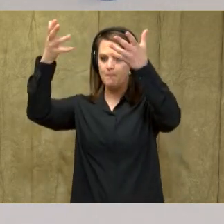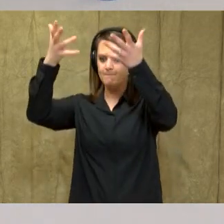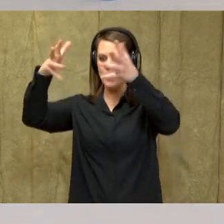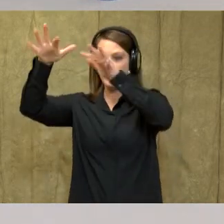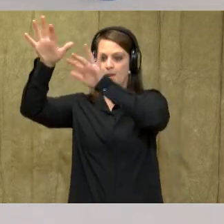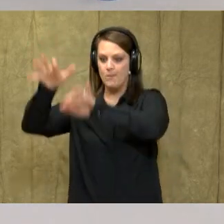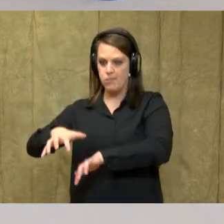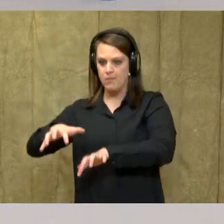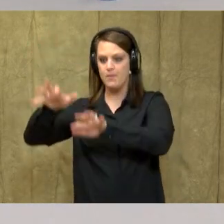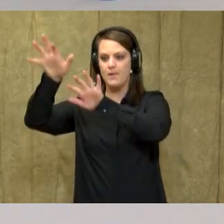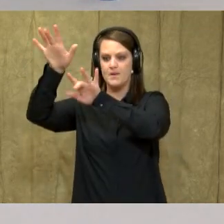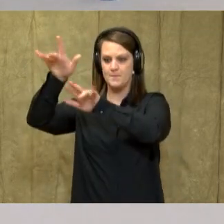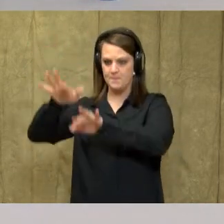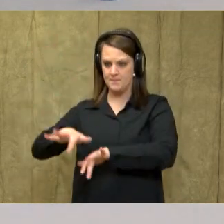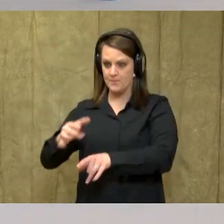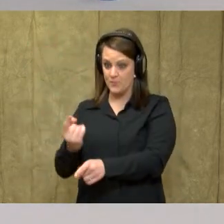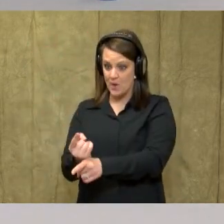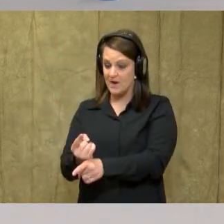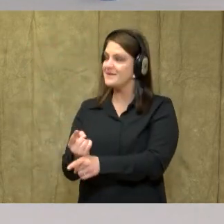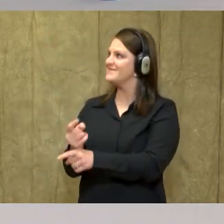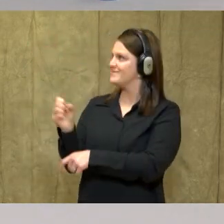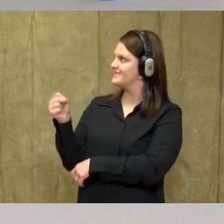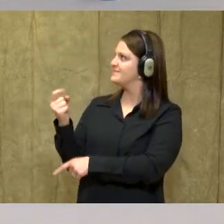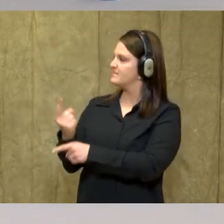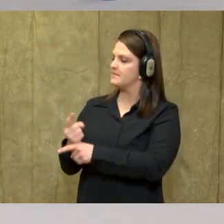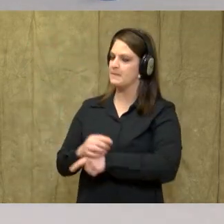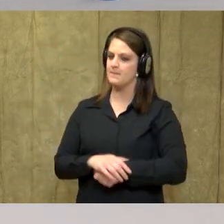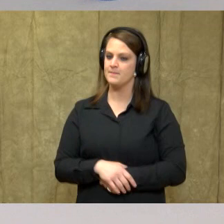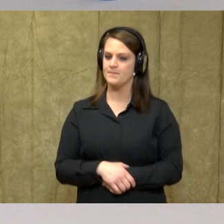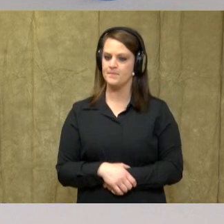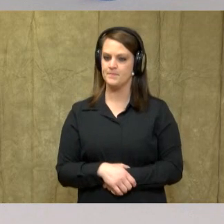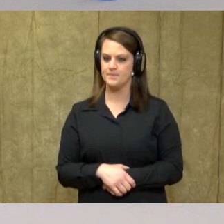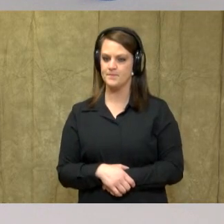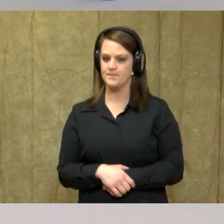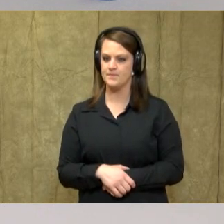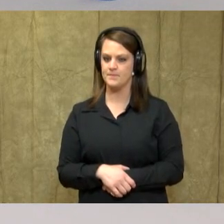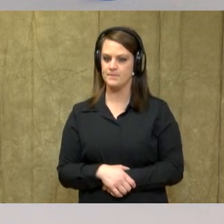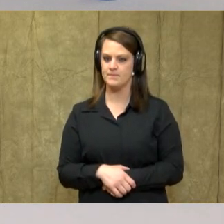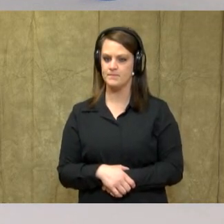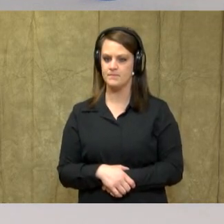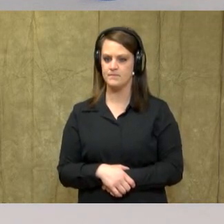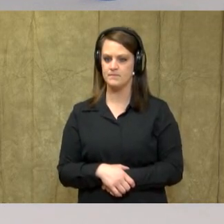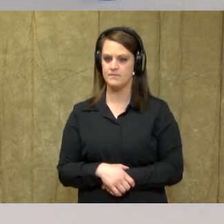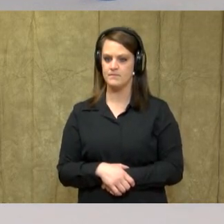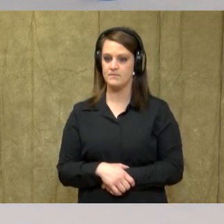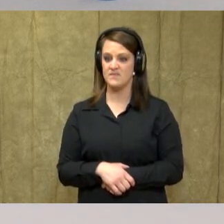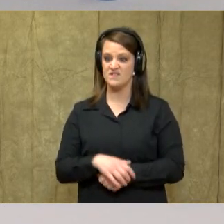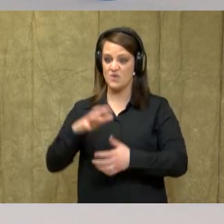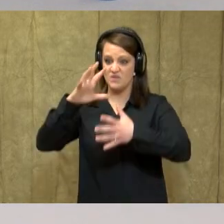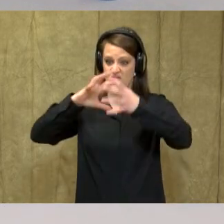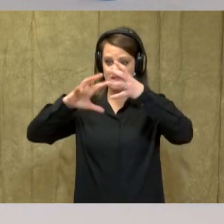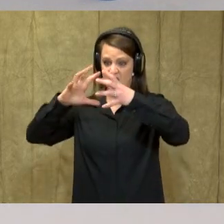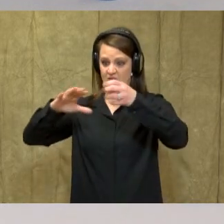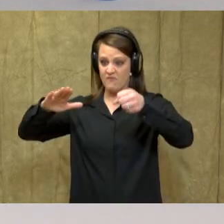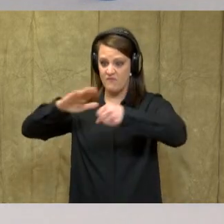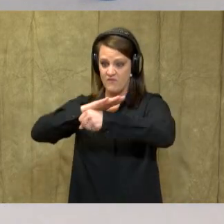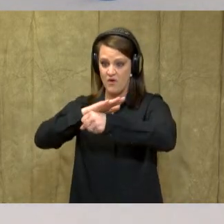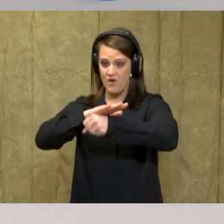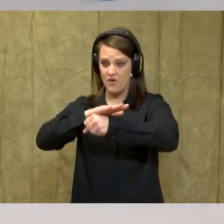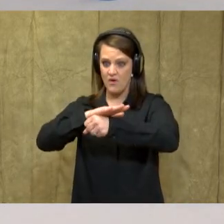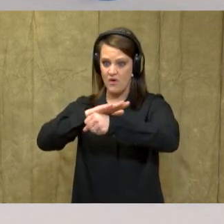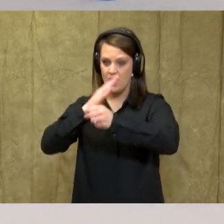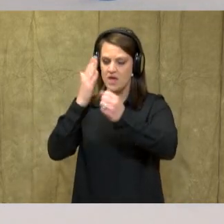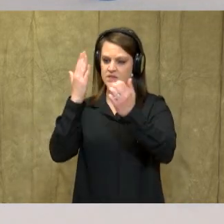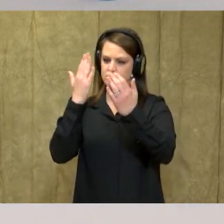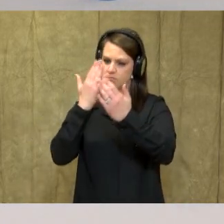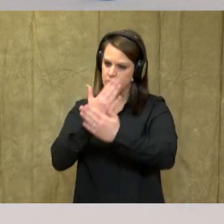correct? Right, Miss Smith? Yes, ma'am. So then my cloud gets full. And it gets dark